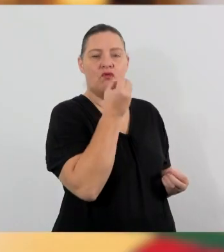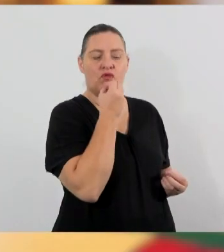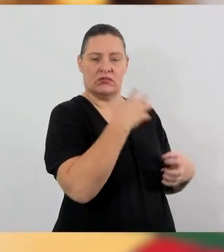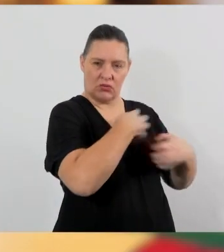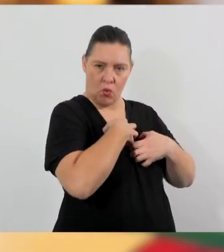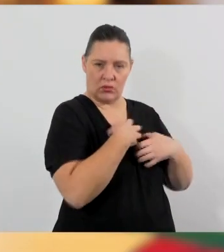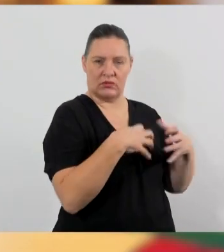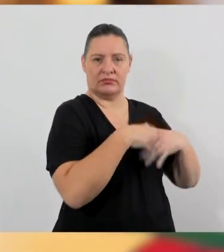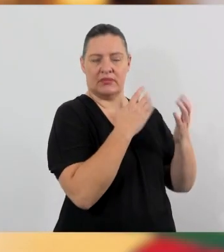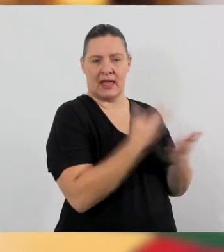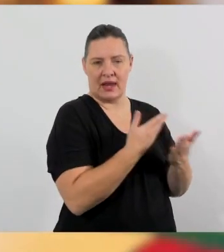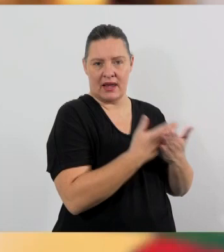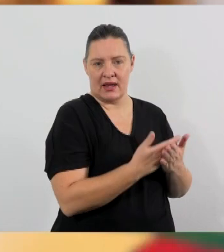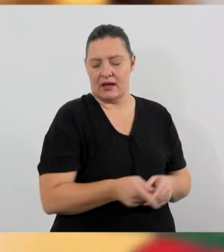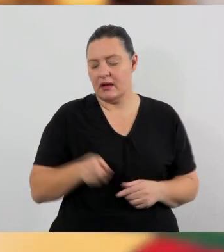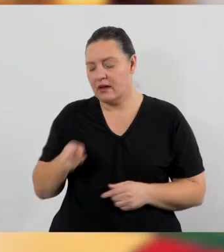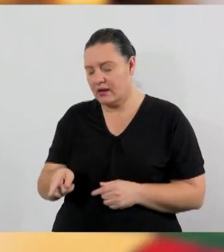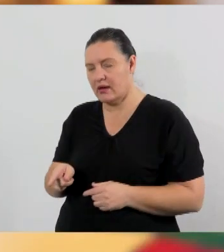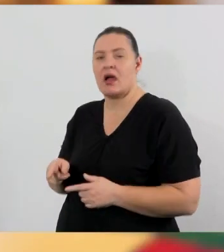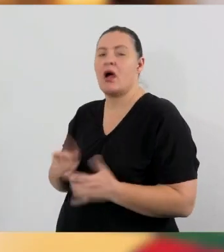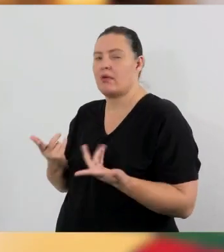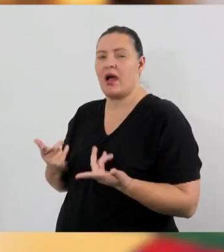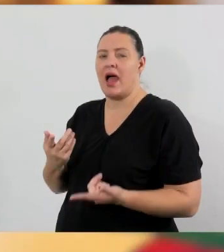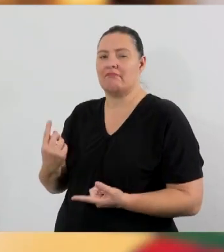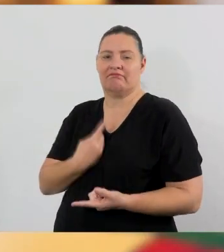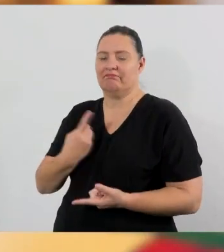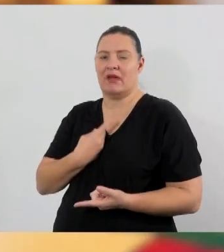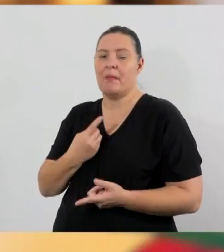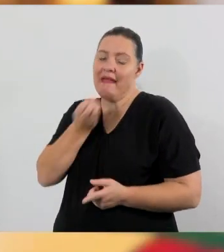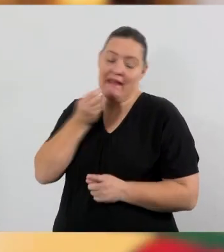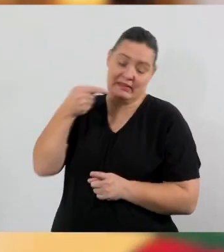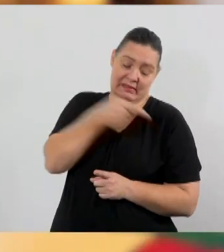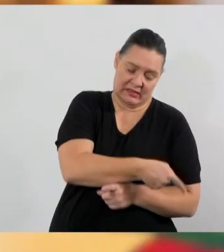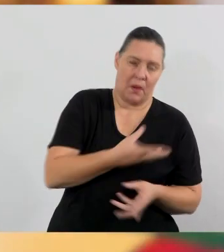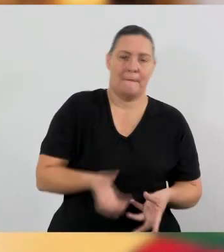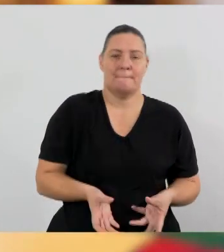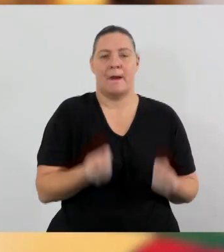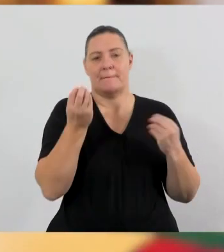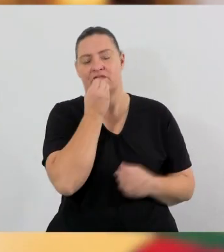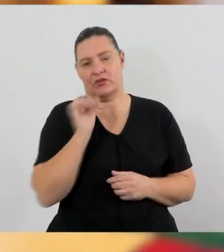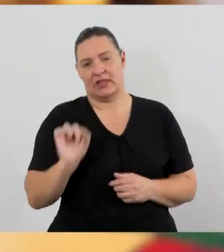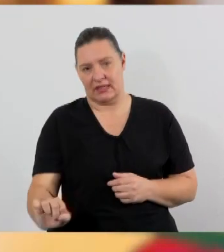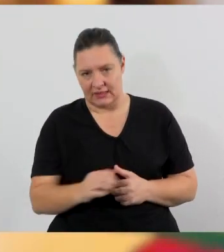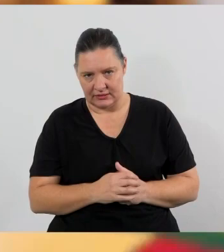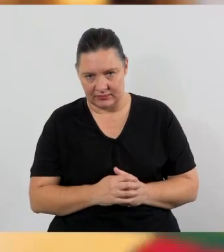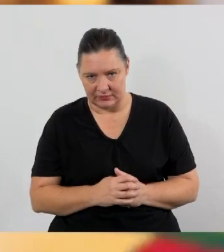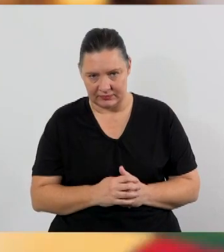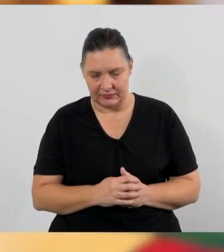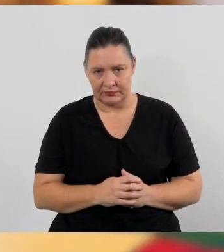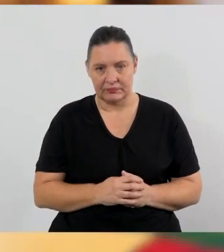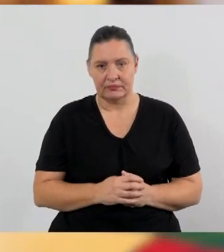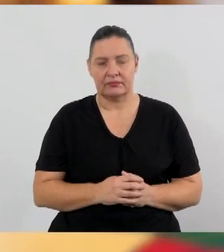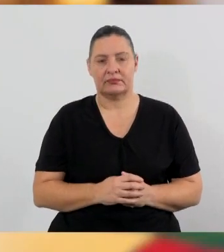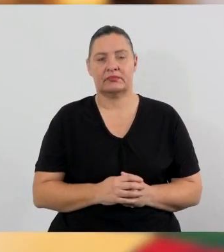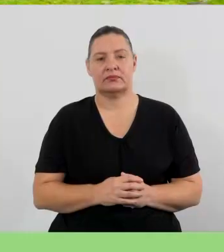organisms that have the ability to make their own food, while consumers are the organisms that feed on other organisms in order to get energy and